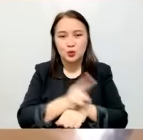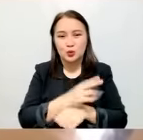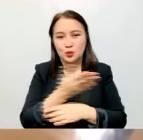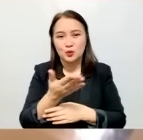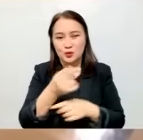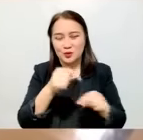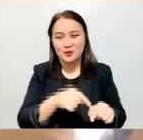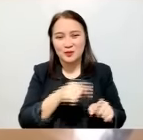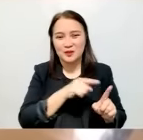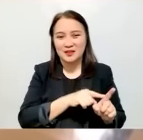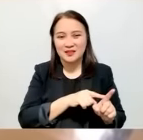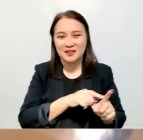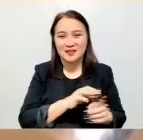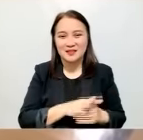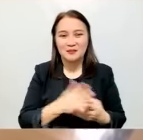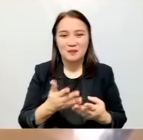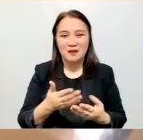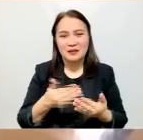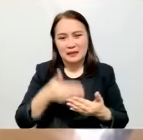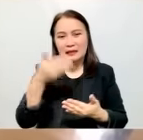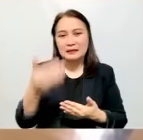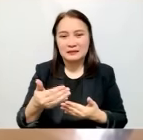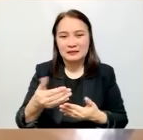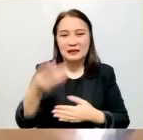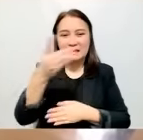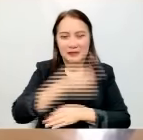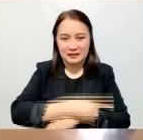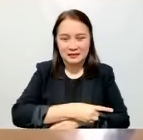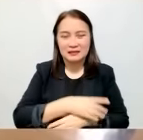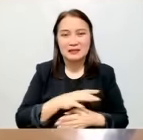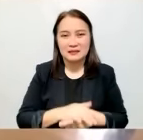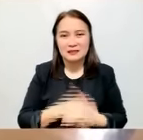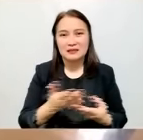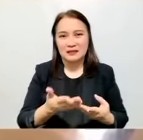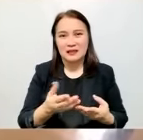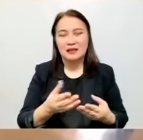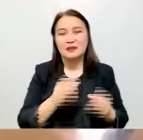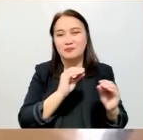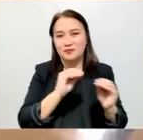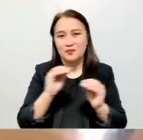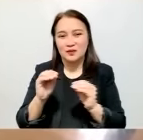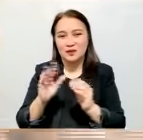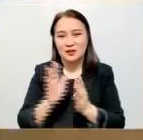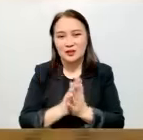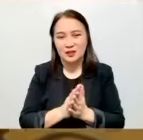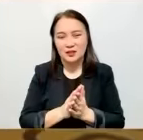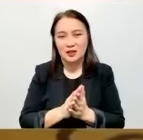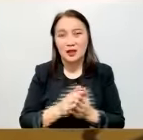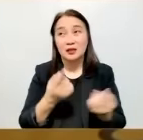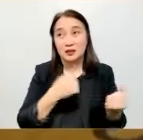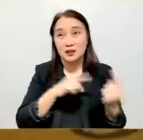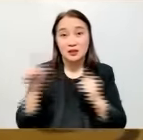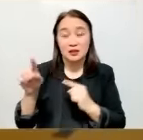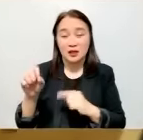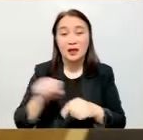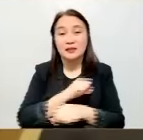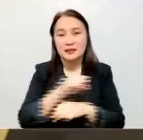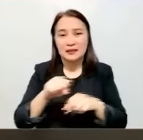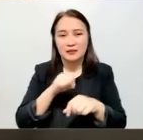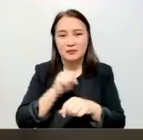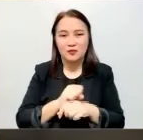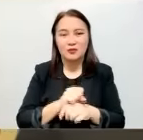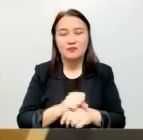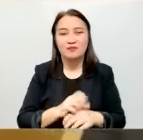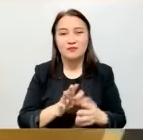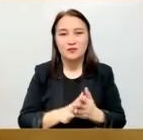for these next 2 days so we can get the most out of him, and then he's going to go back to Singapore for a checkup. Target ng Gilas Pilipinas